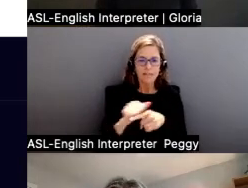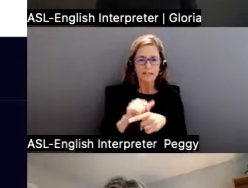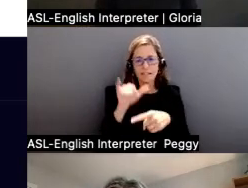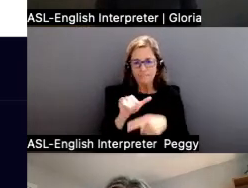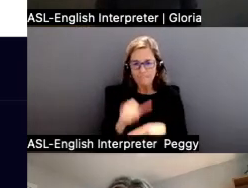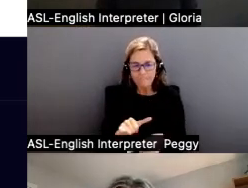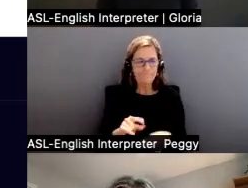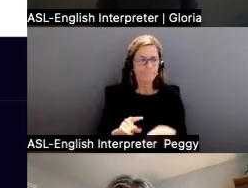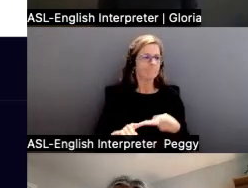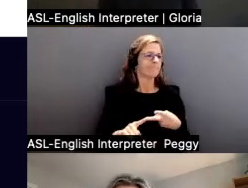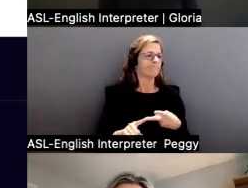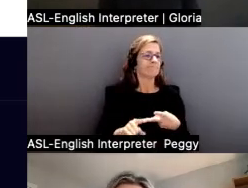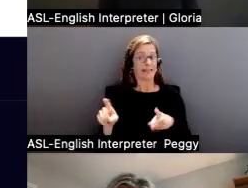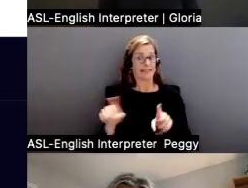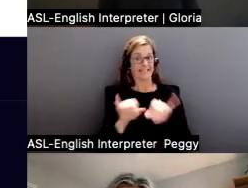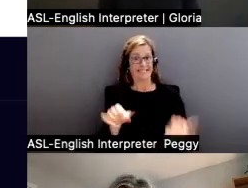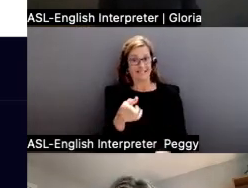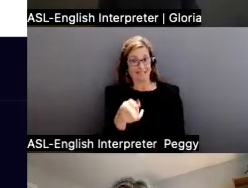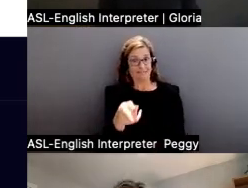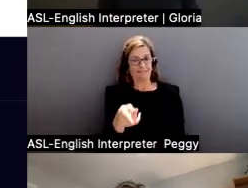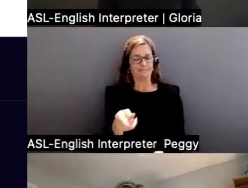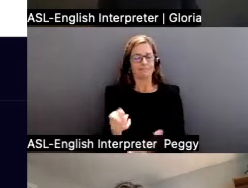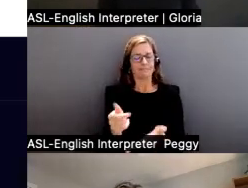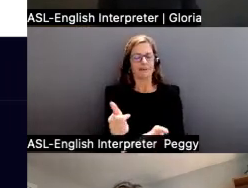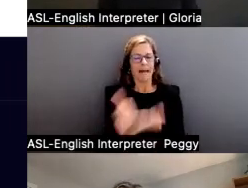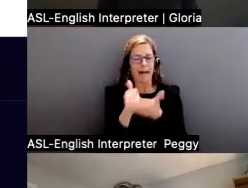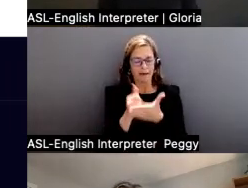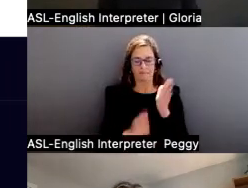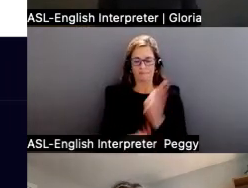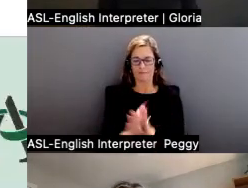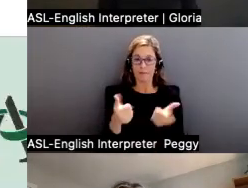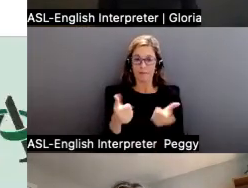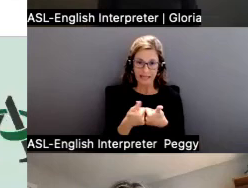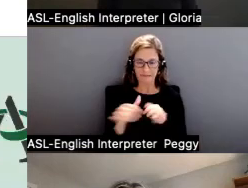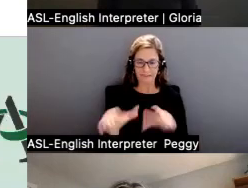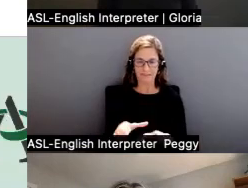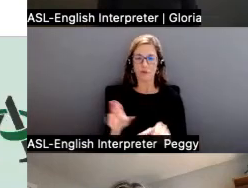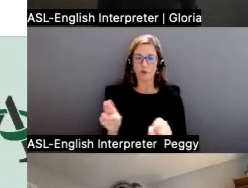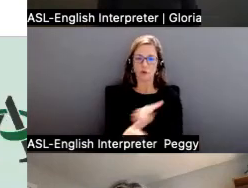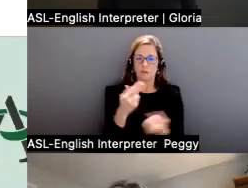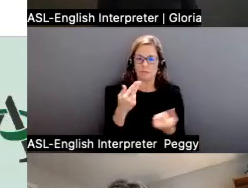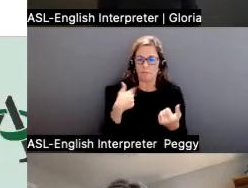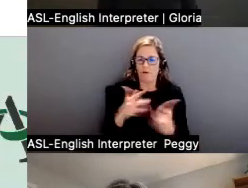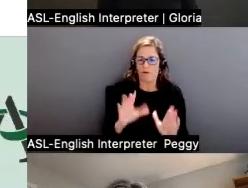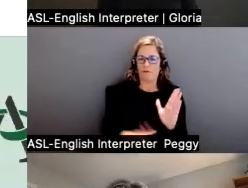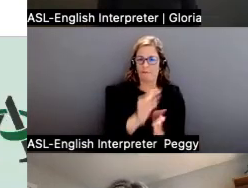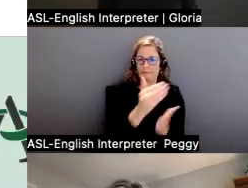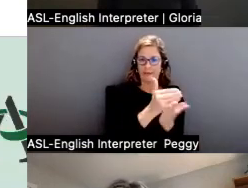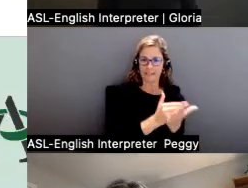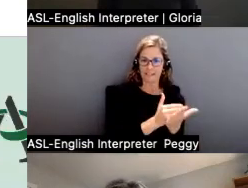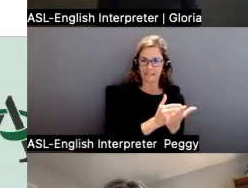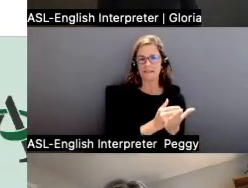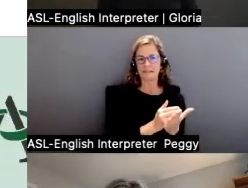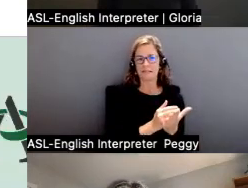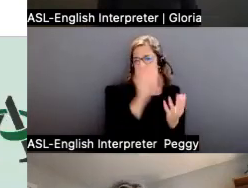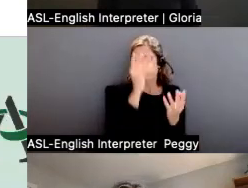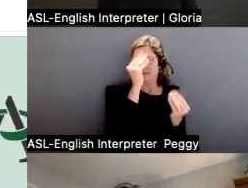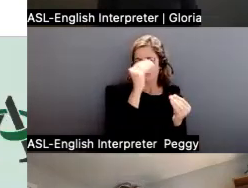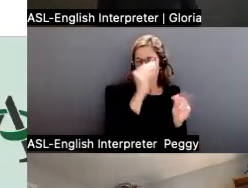And the system helps you create games and activities around that. I'm going to move on to